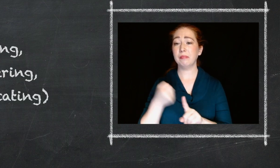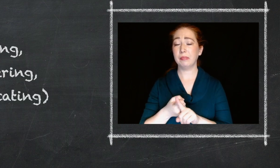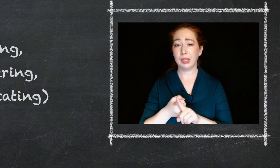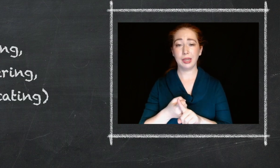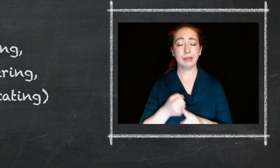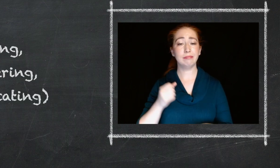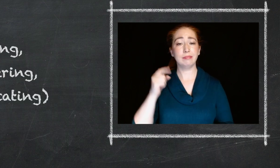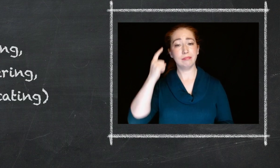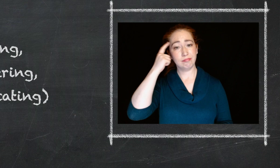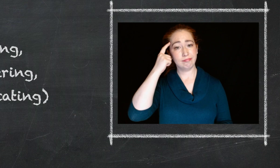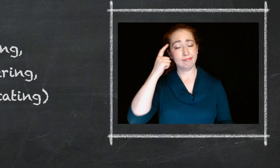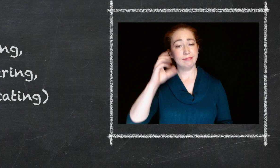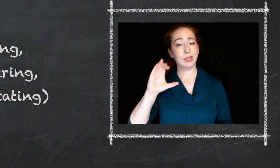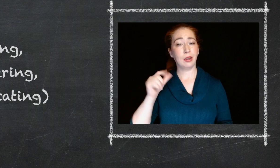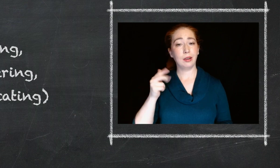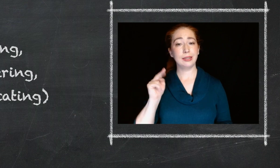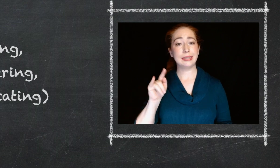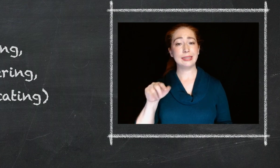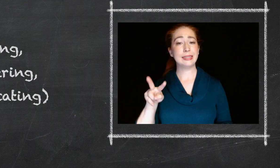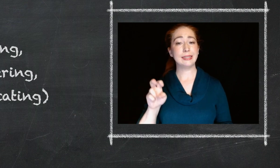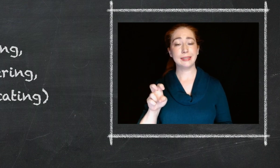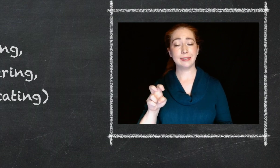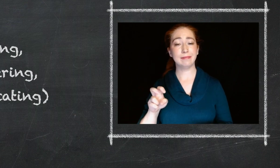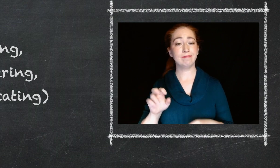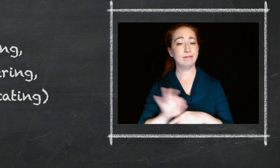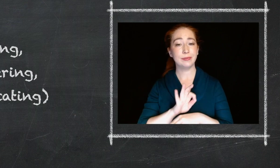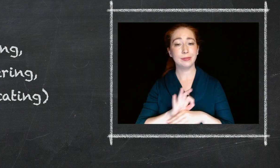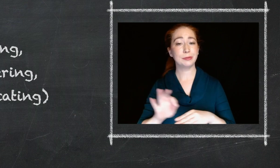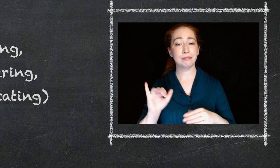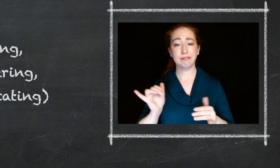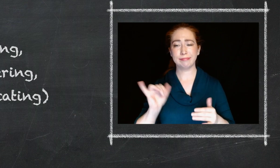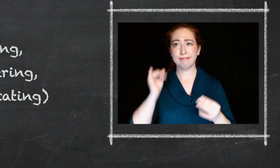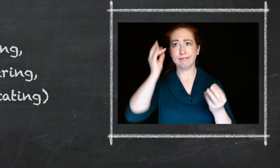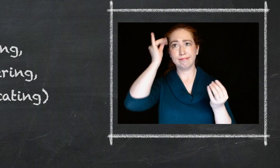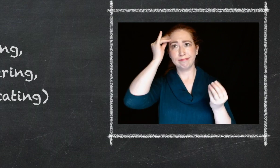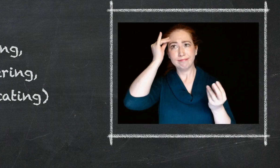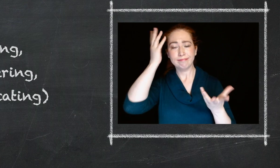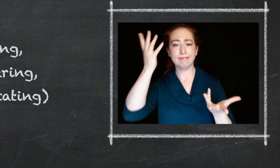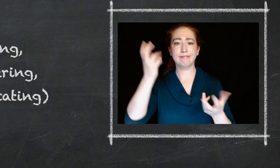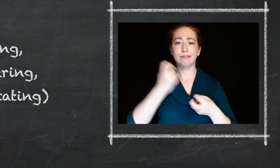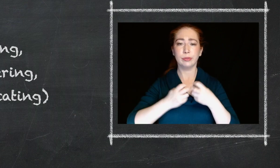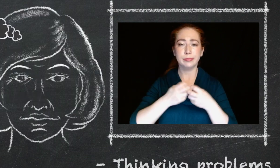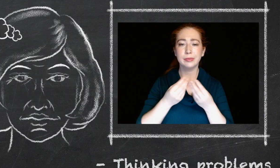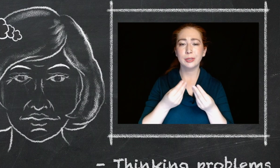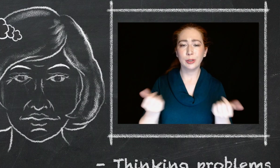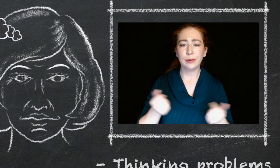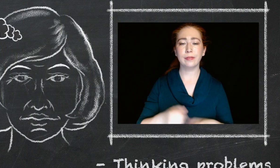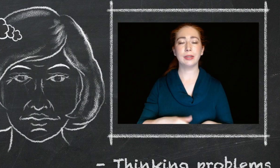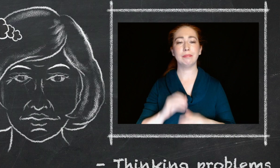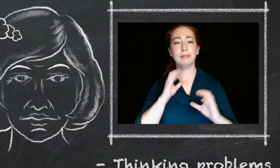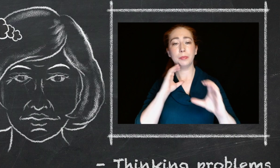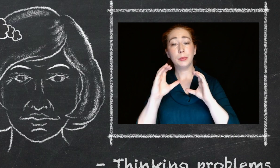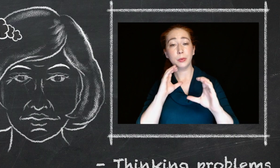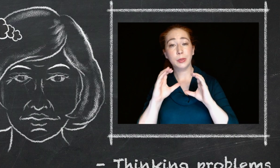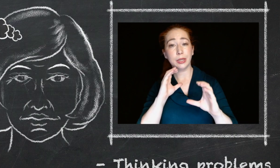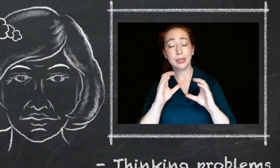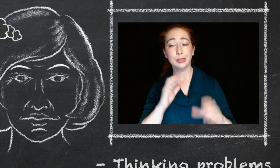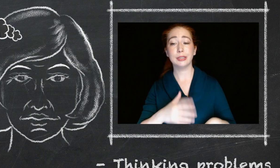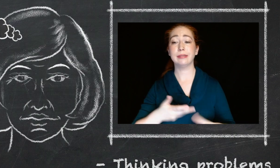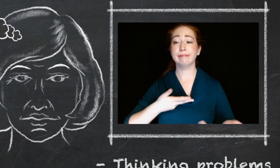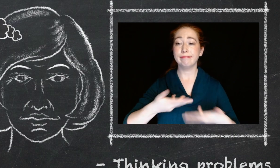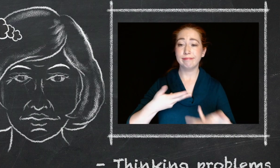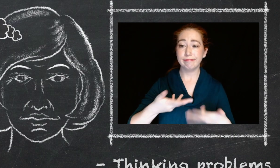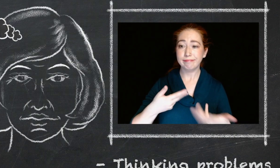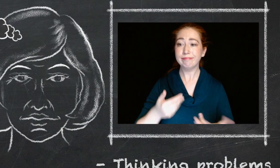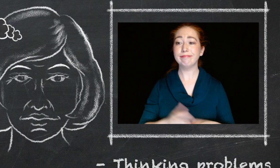cognitive conditions that impact thinking, remembering, and communicating, like attention,